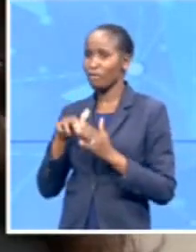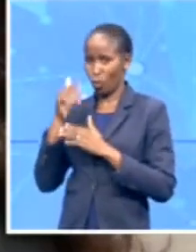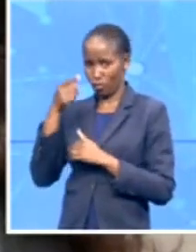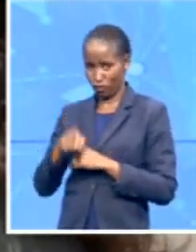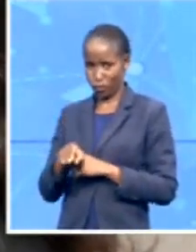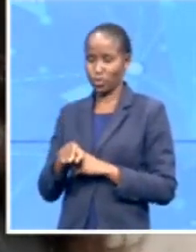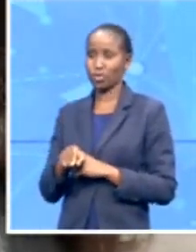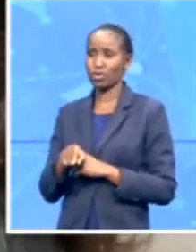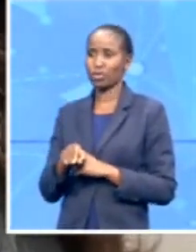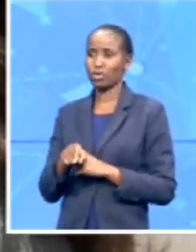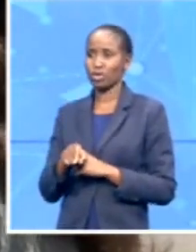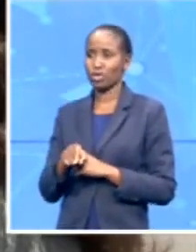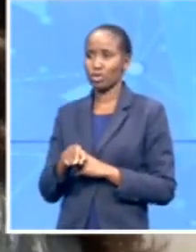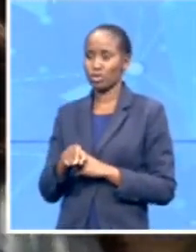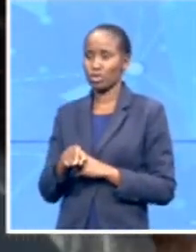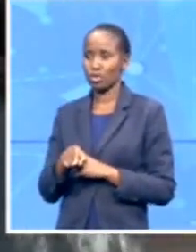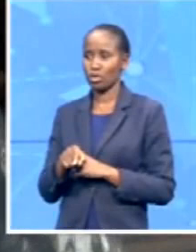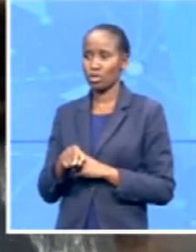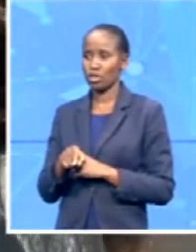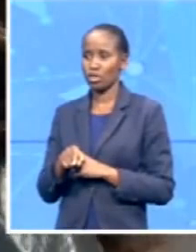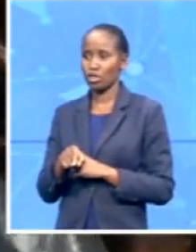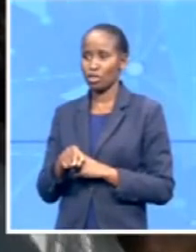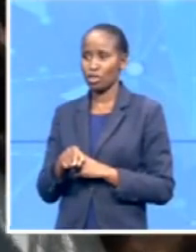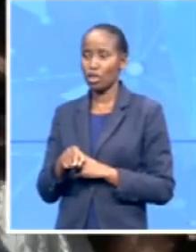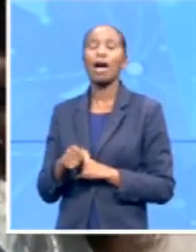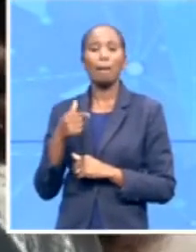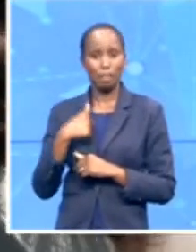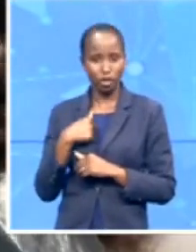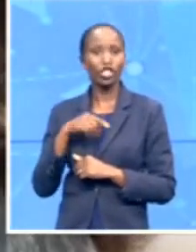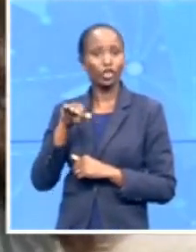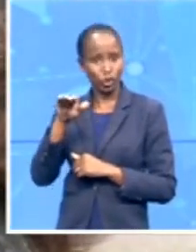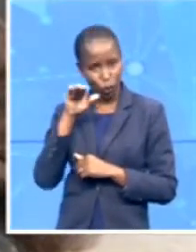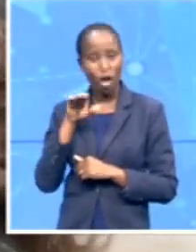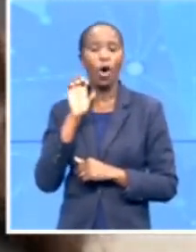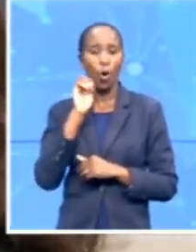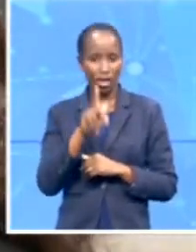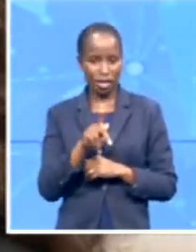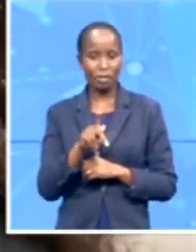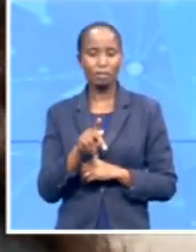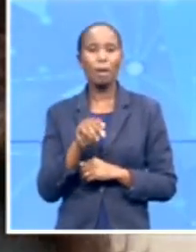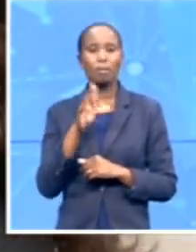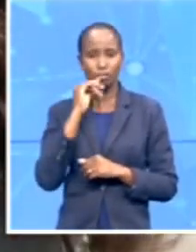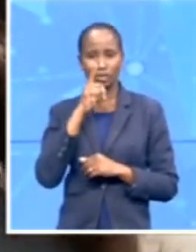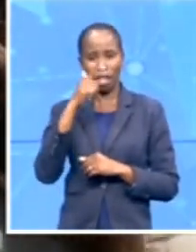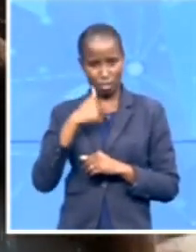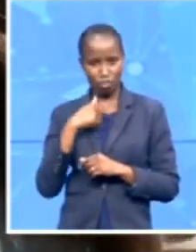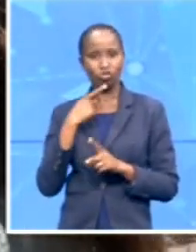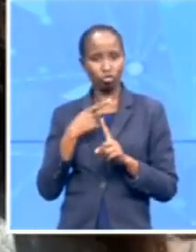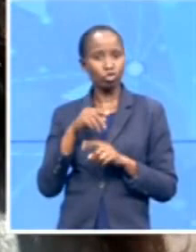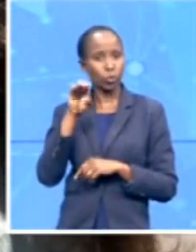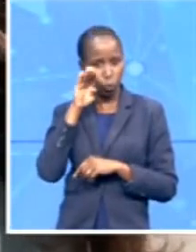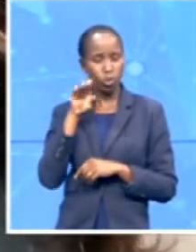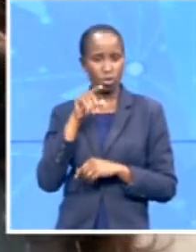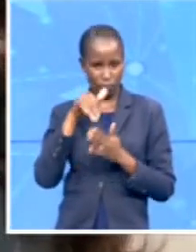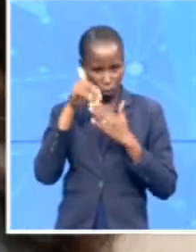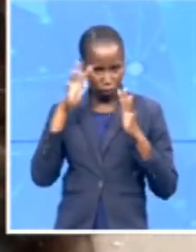Uboskai Papa. Okay, mplela ka Zulu Papa re. Why votile? Votile mabana ke. Yeah. Why votile? or kusuthi